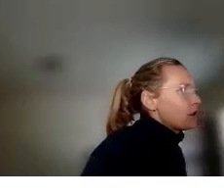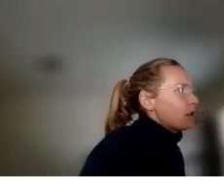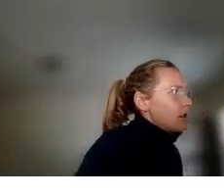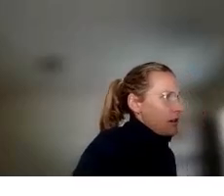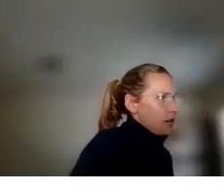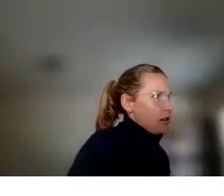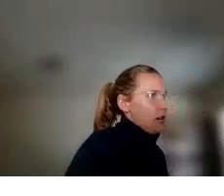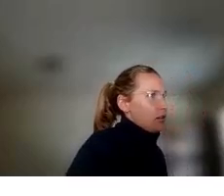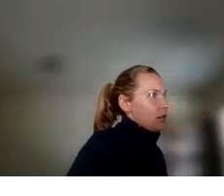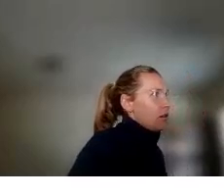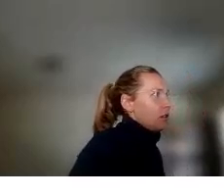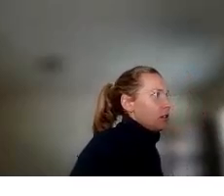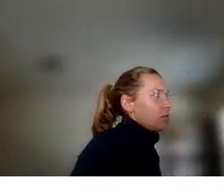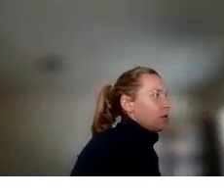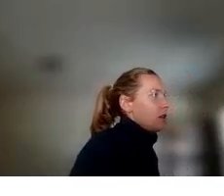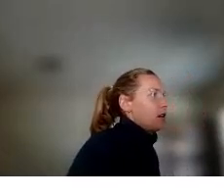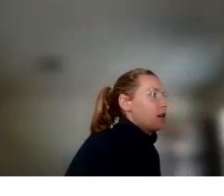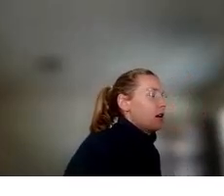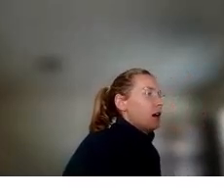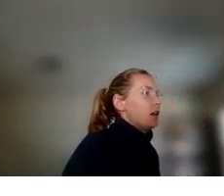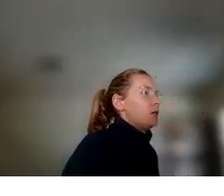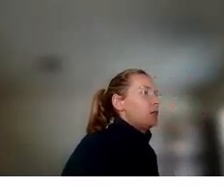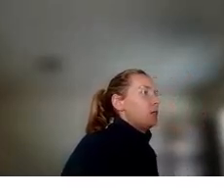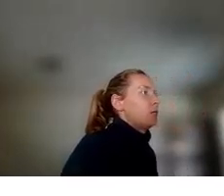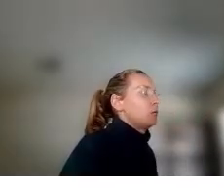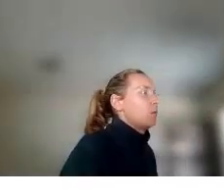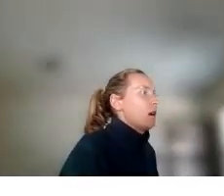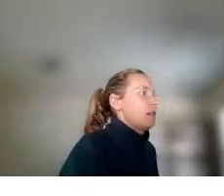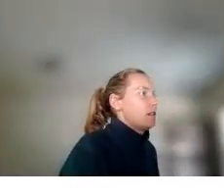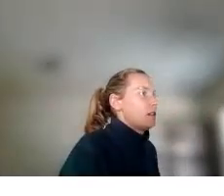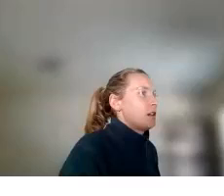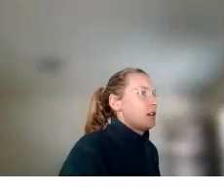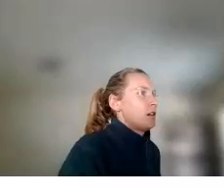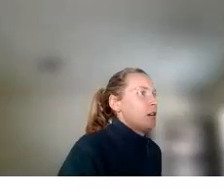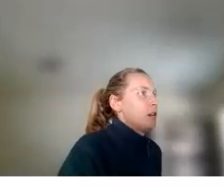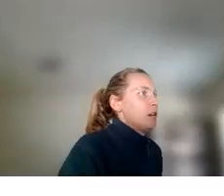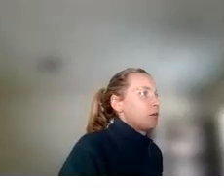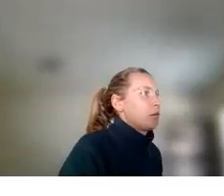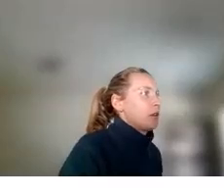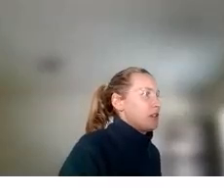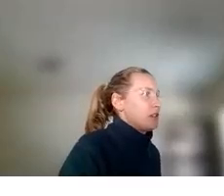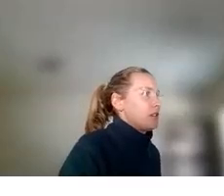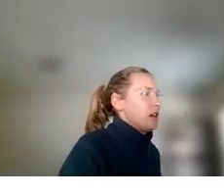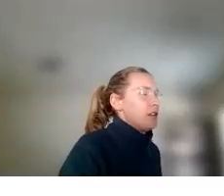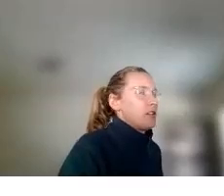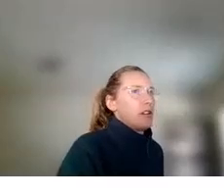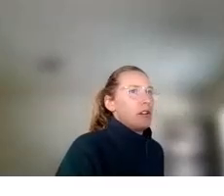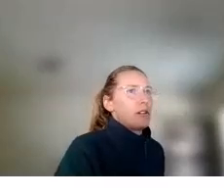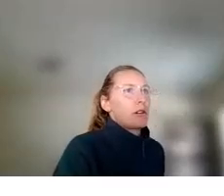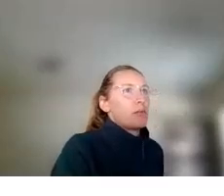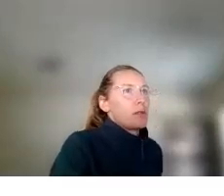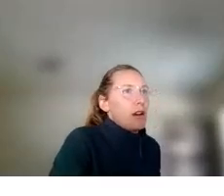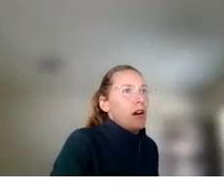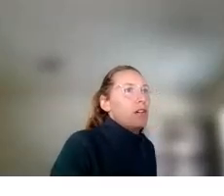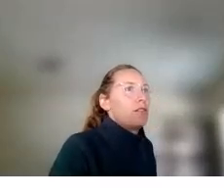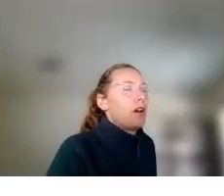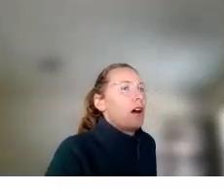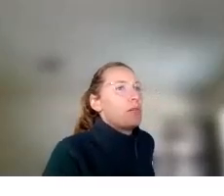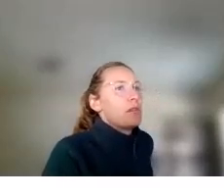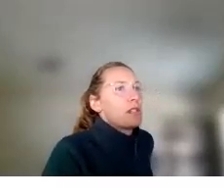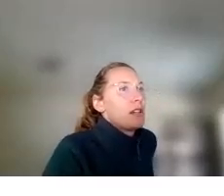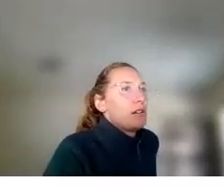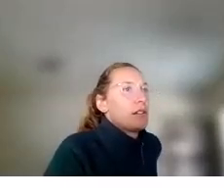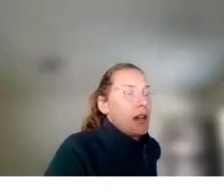So the nurse assessor is going to be what replaces Telgen in terms